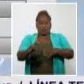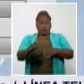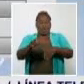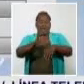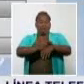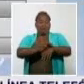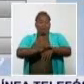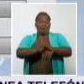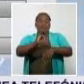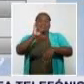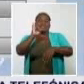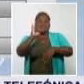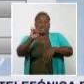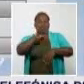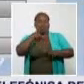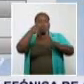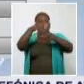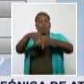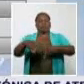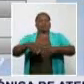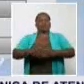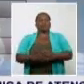6.99%.